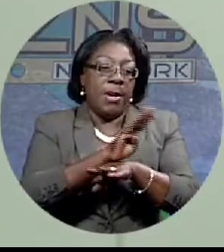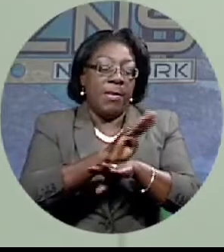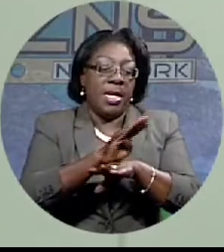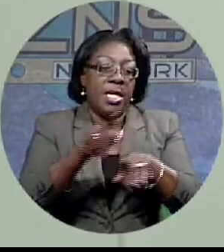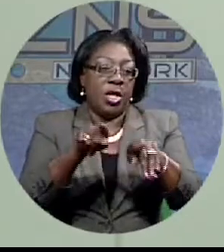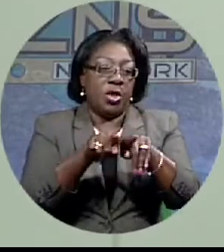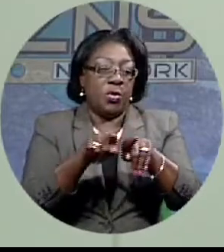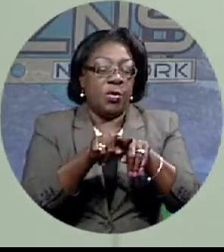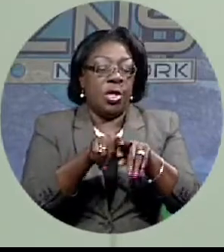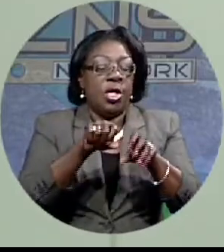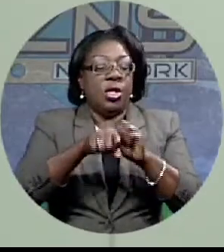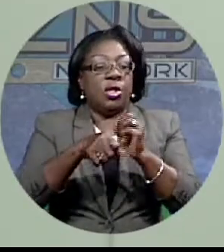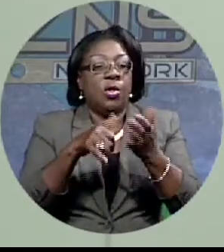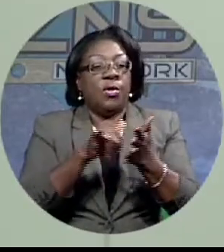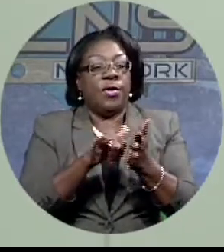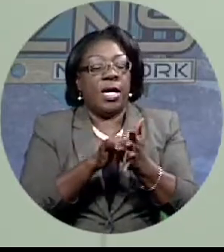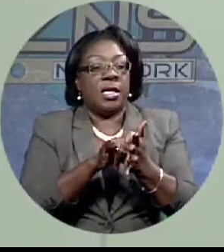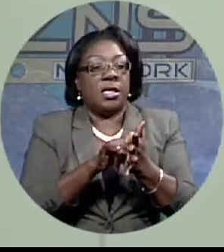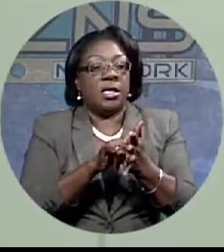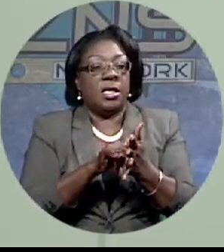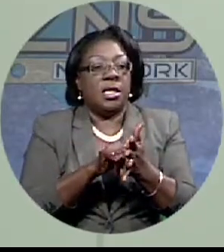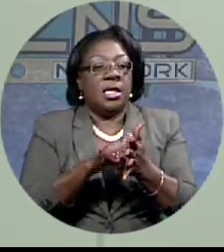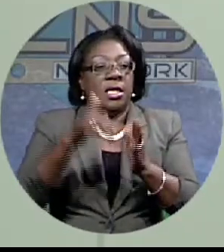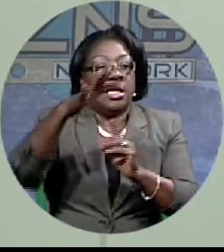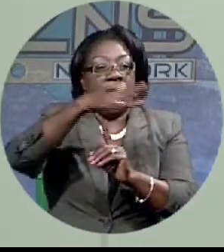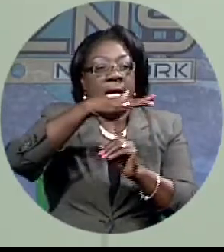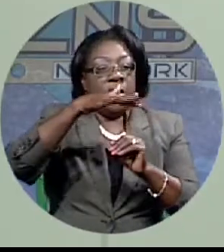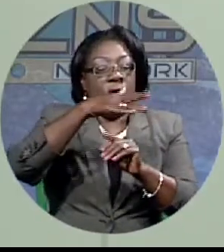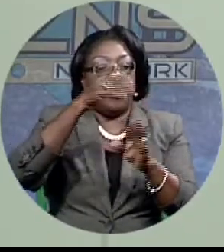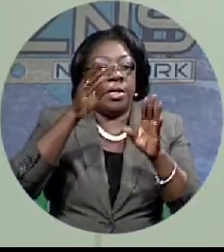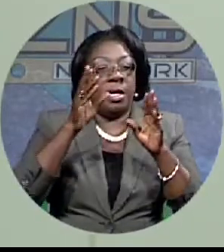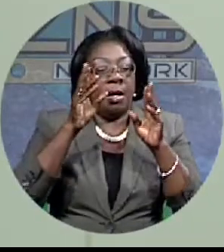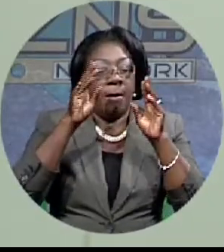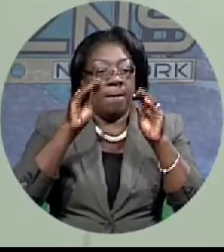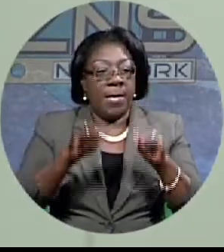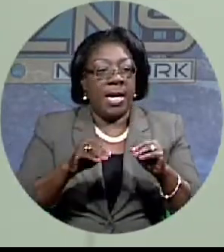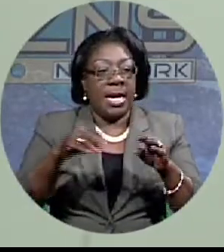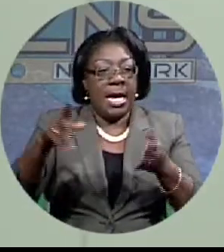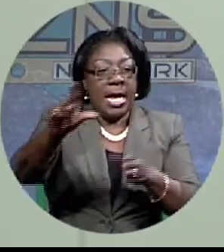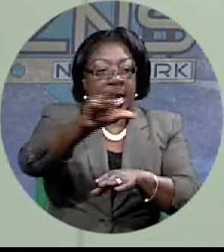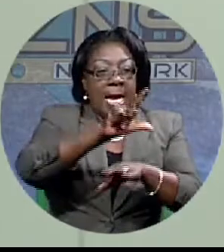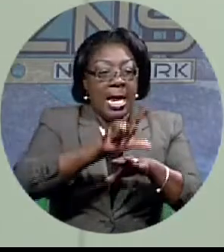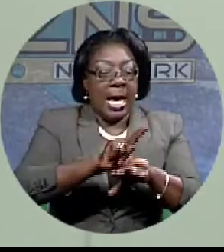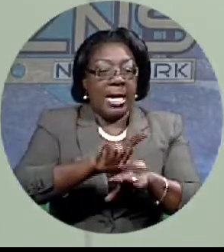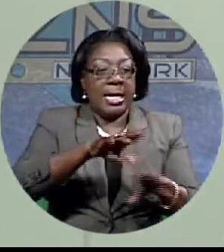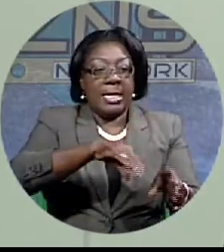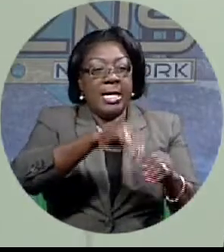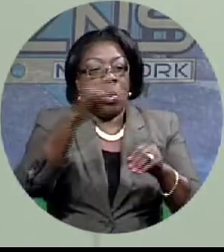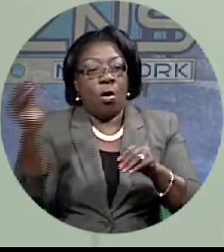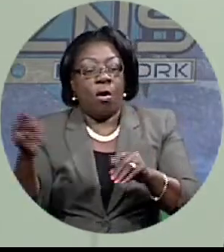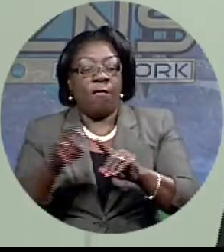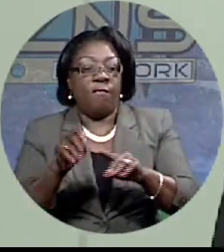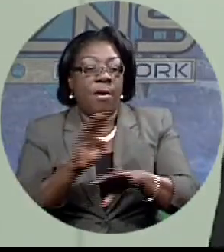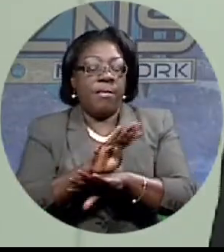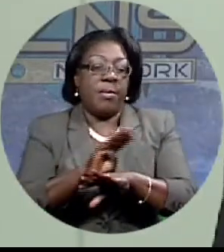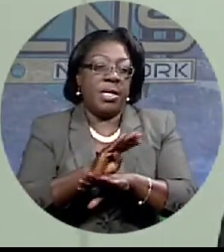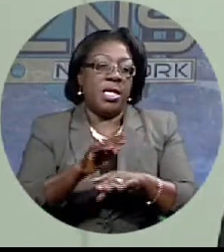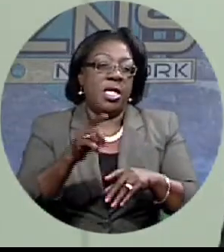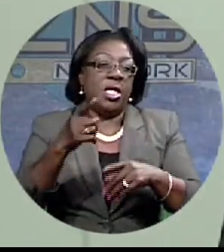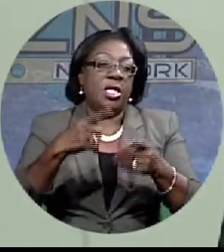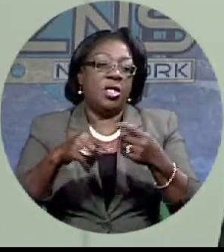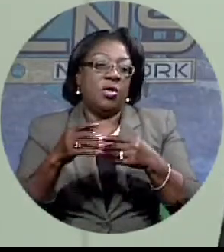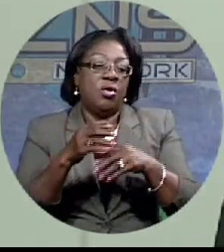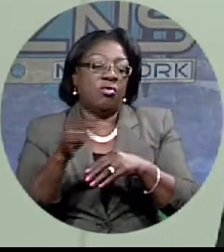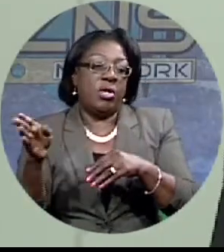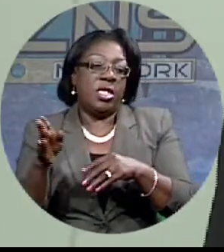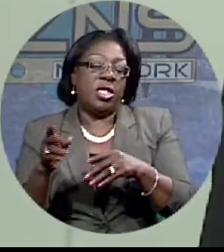that the helicopter may land and take off from Bimini to reach the